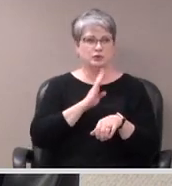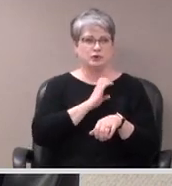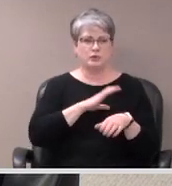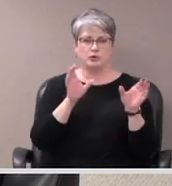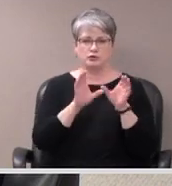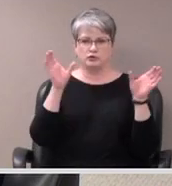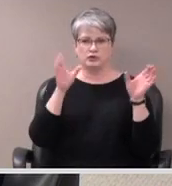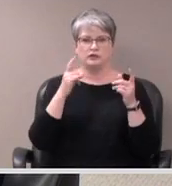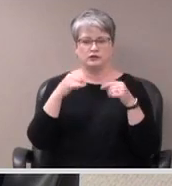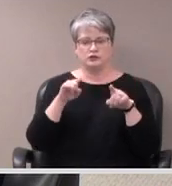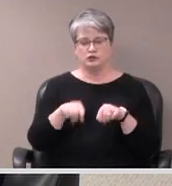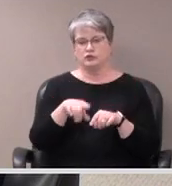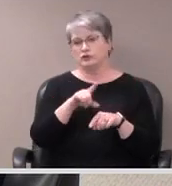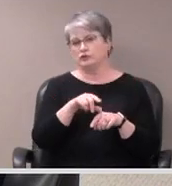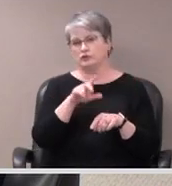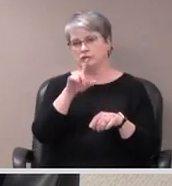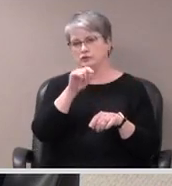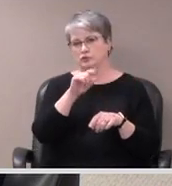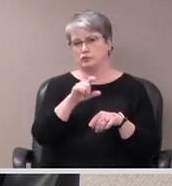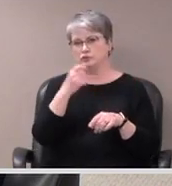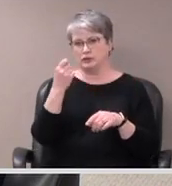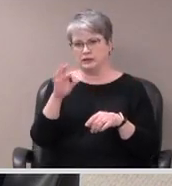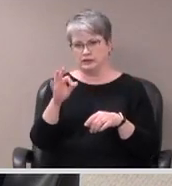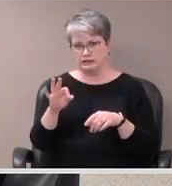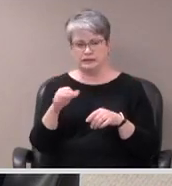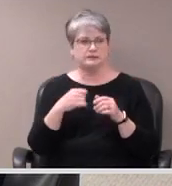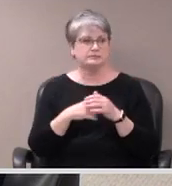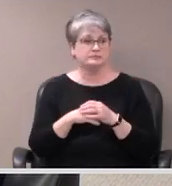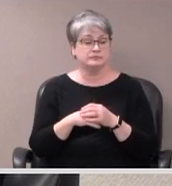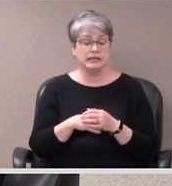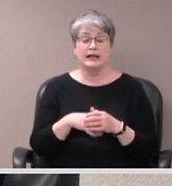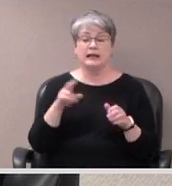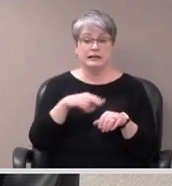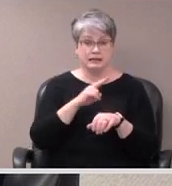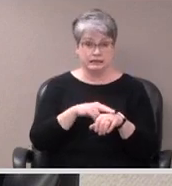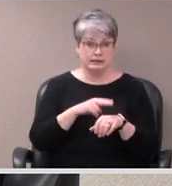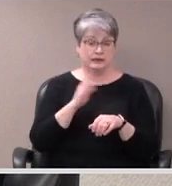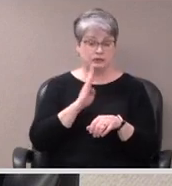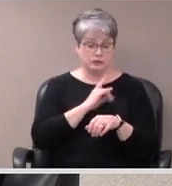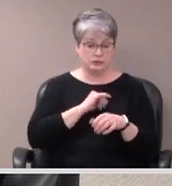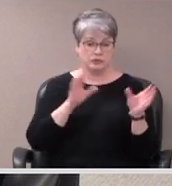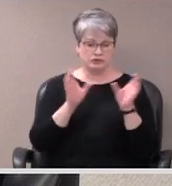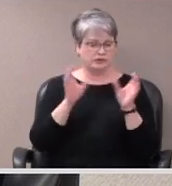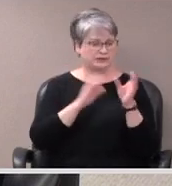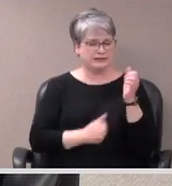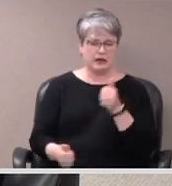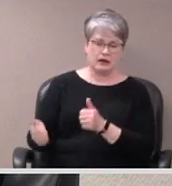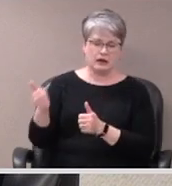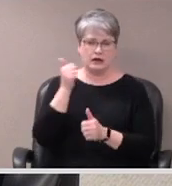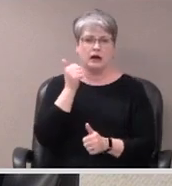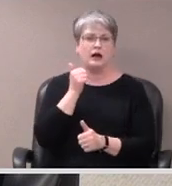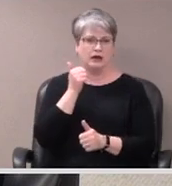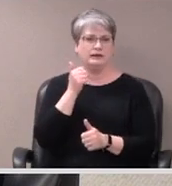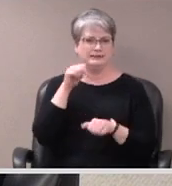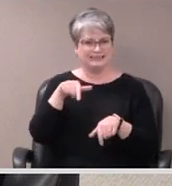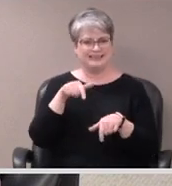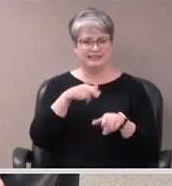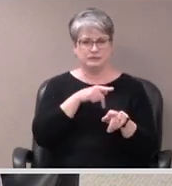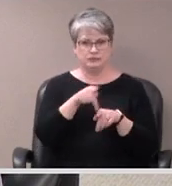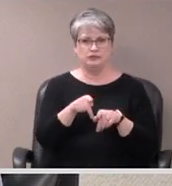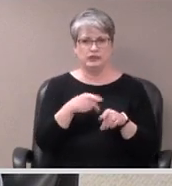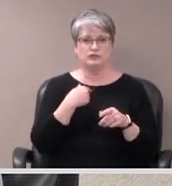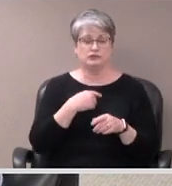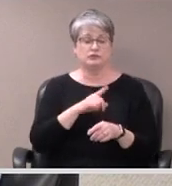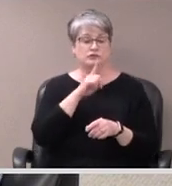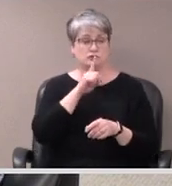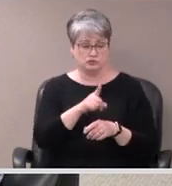in 2019. National Board Certification is the highest professional credential in the field of teaching. It ensures